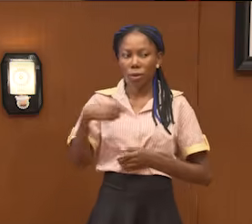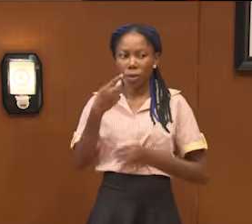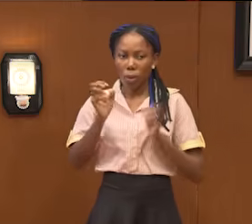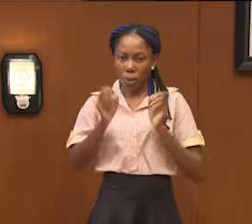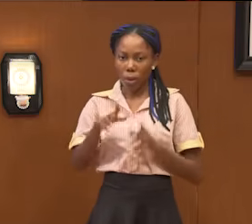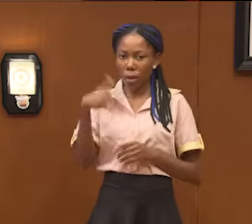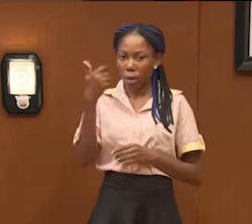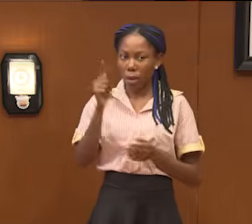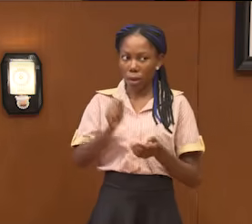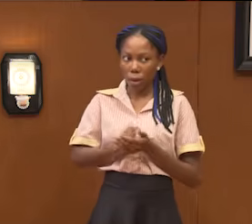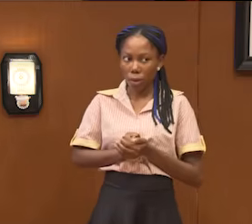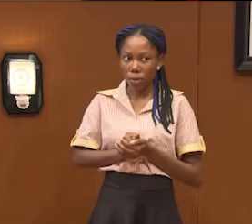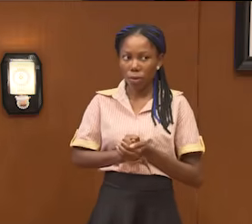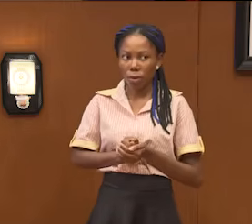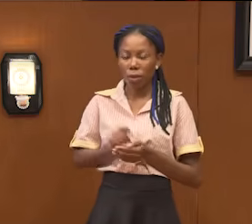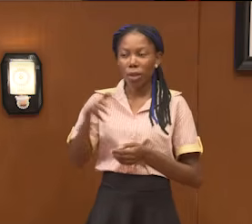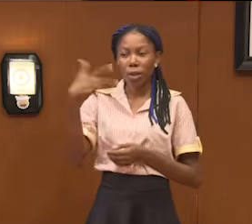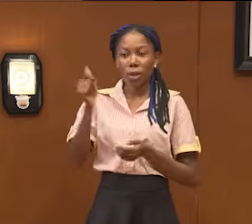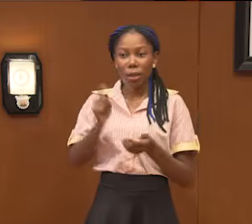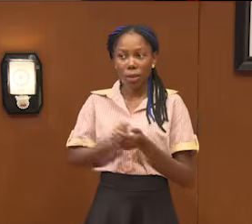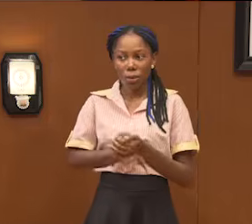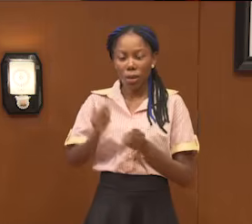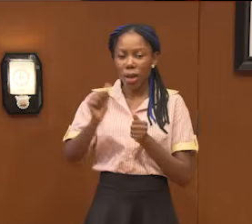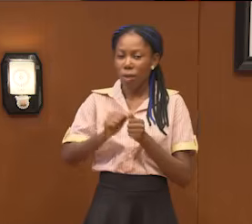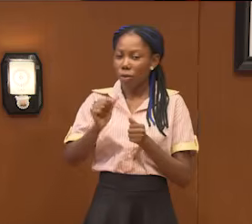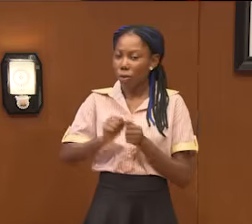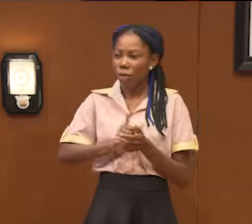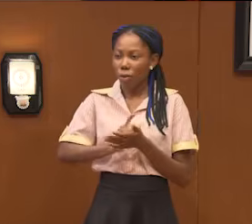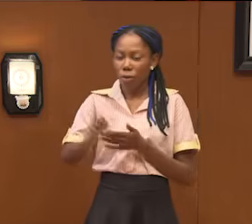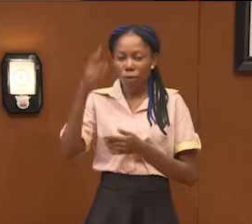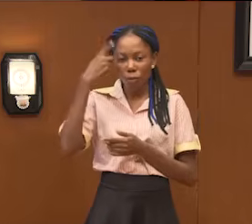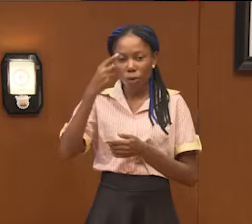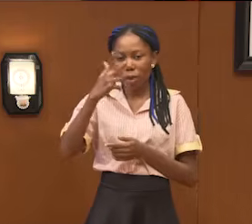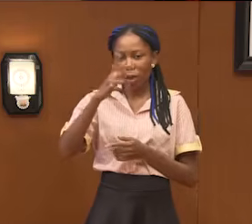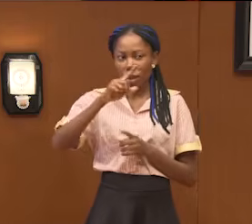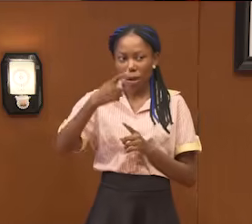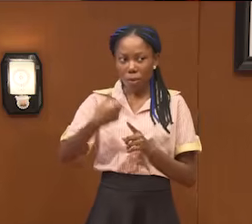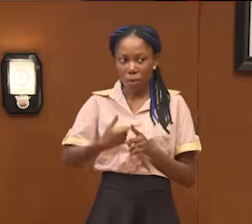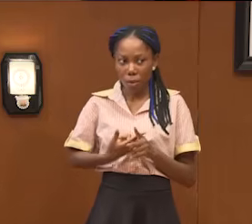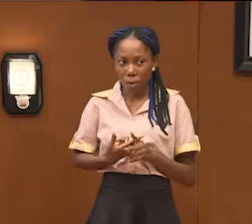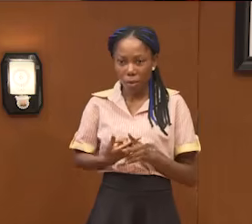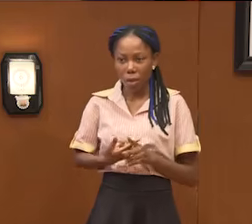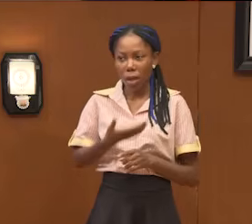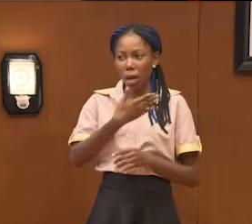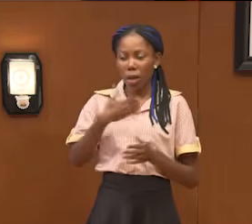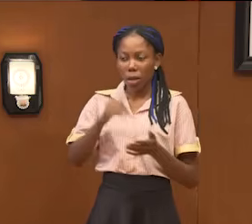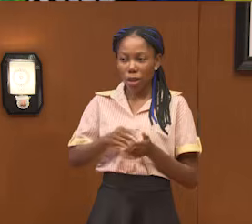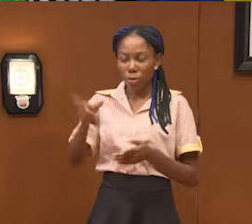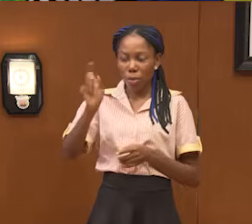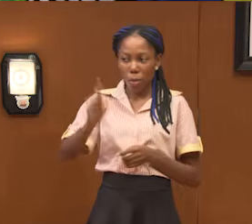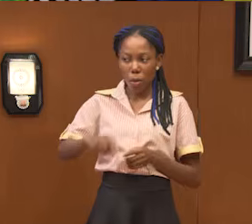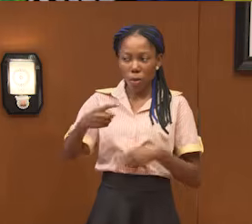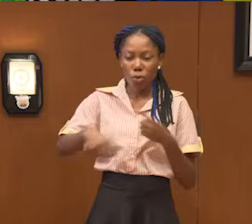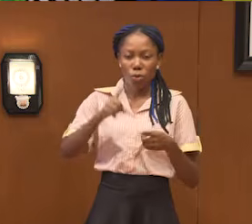So now, you give her 10,000 naira on weekly basis for the next 3 months. you go for the anger management classes